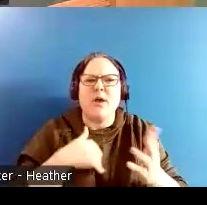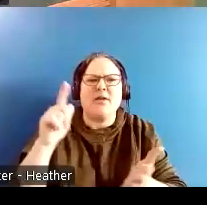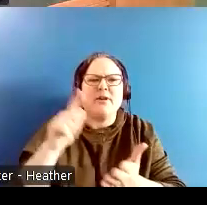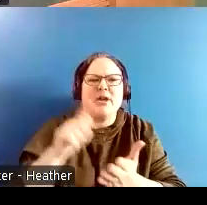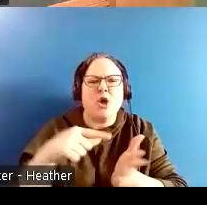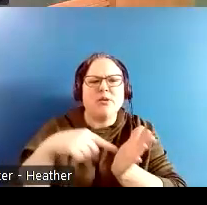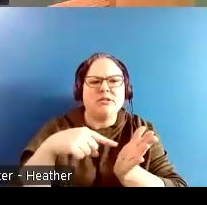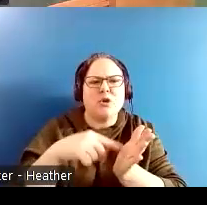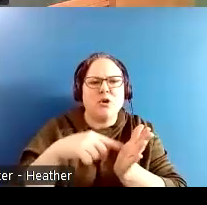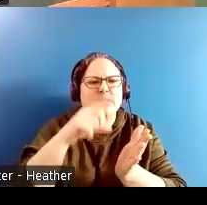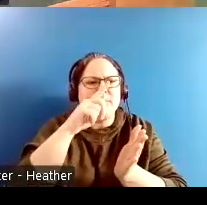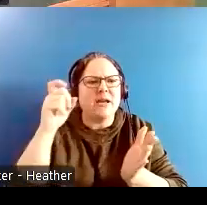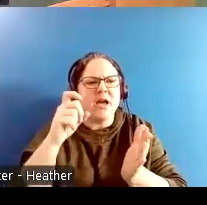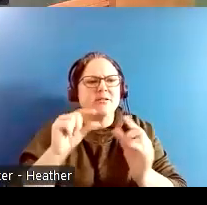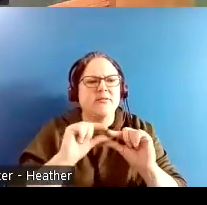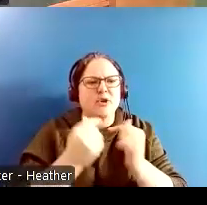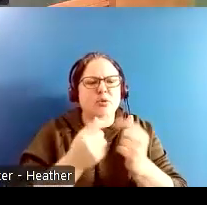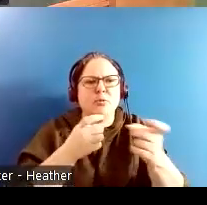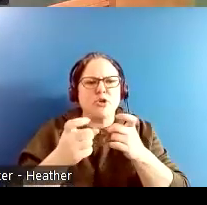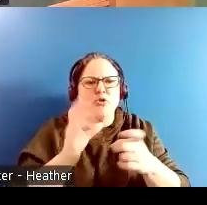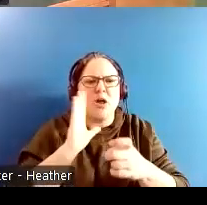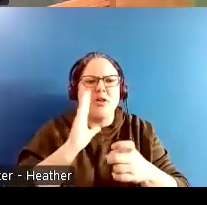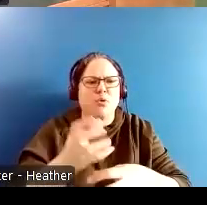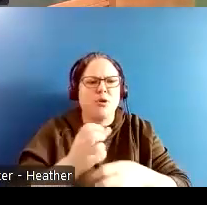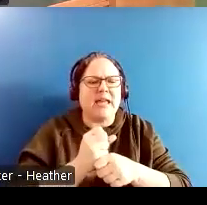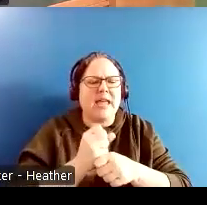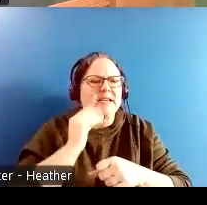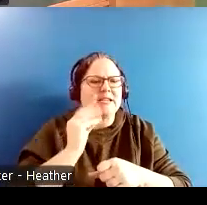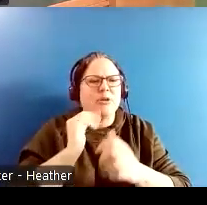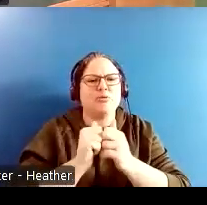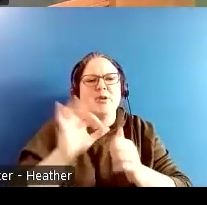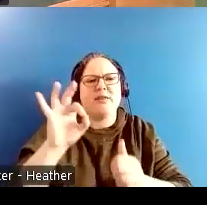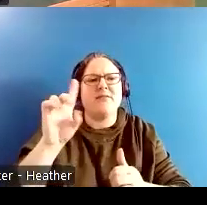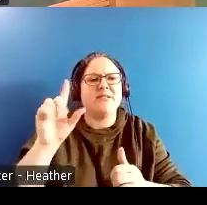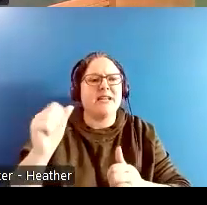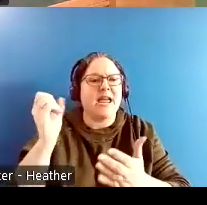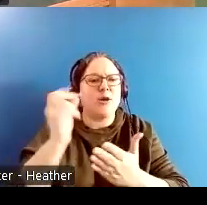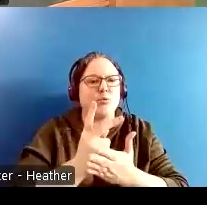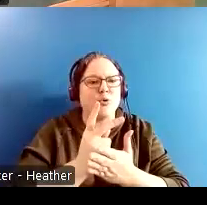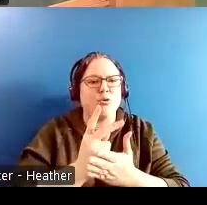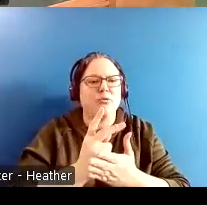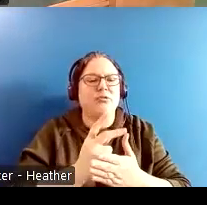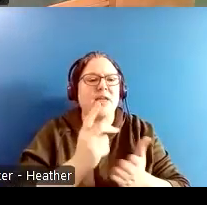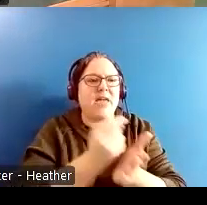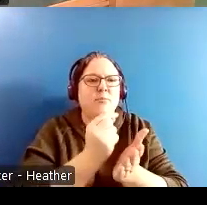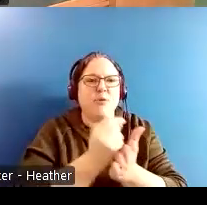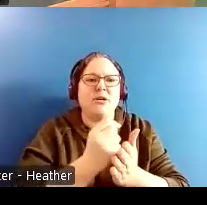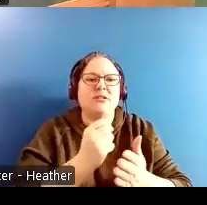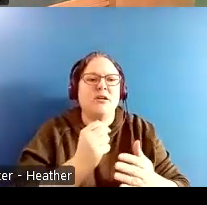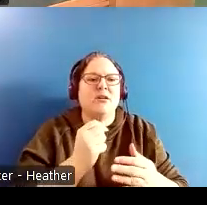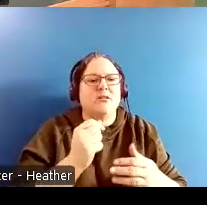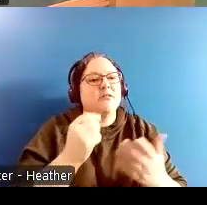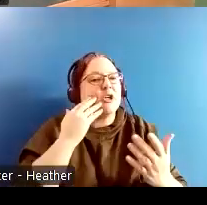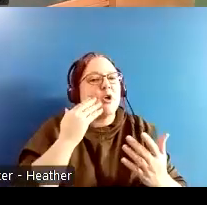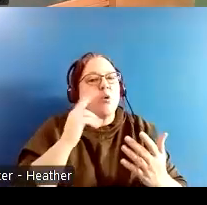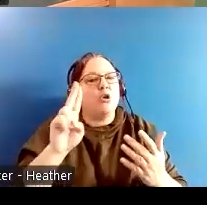to improved control and gain experience with FDA-approved digital therapeutics. They're not going away, but UPMC, like many, has